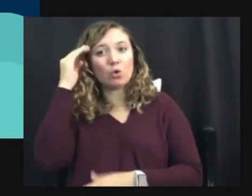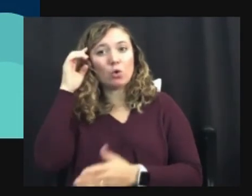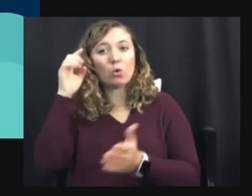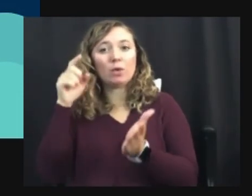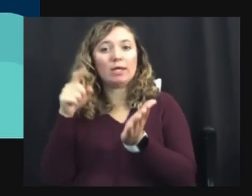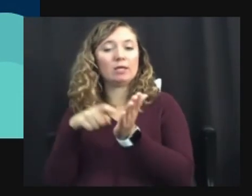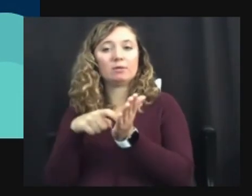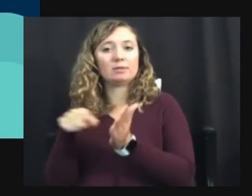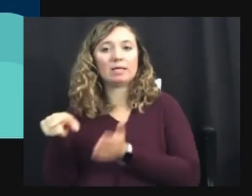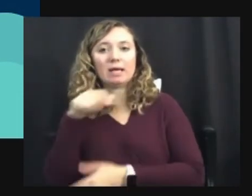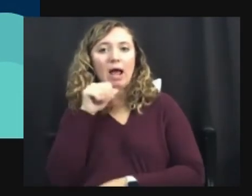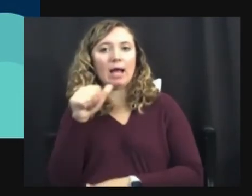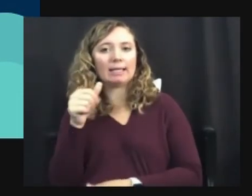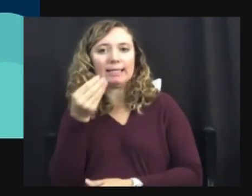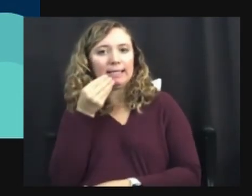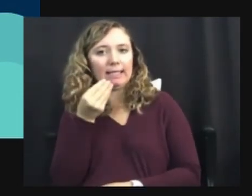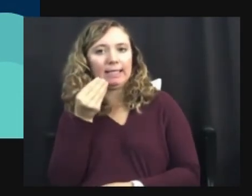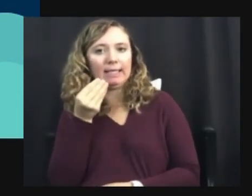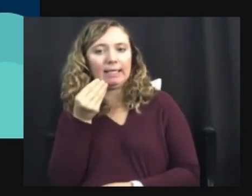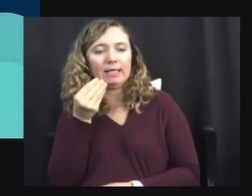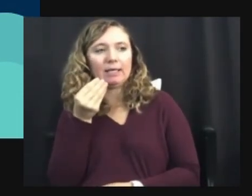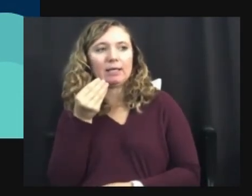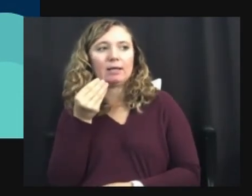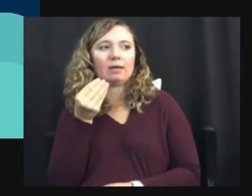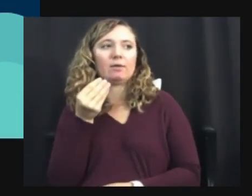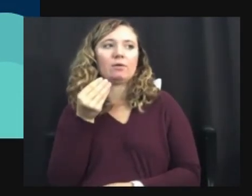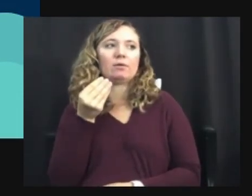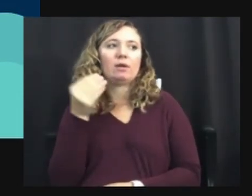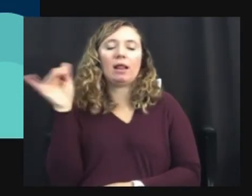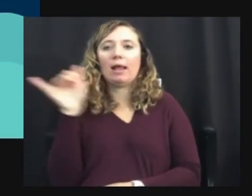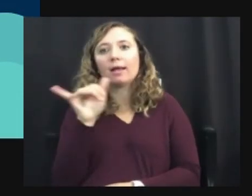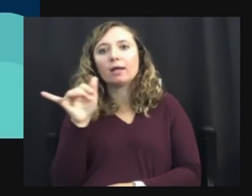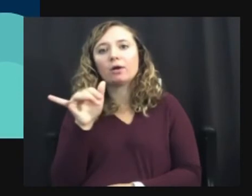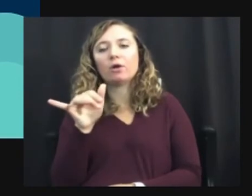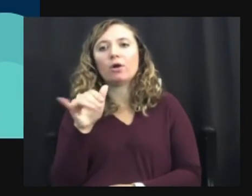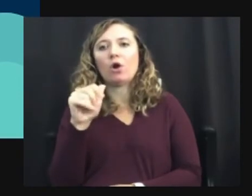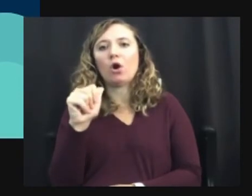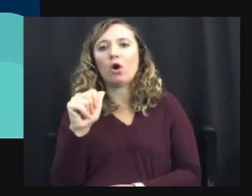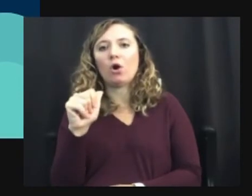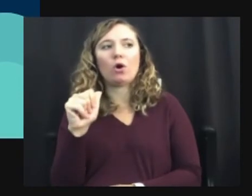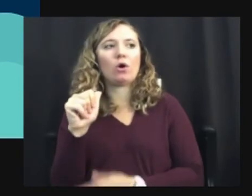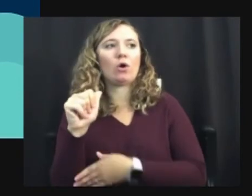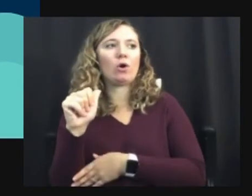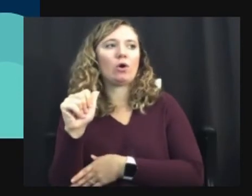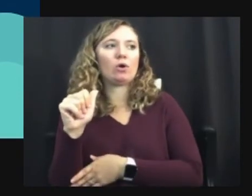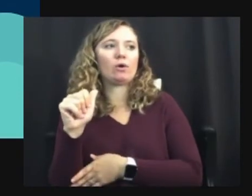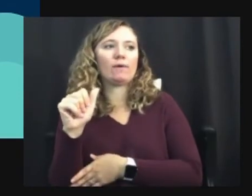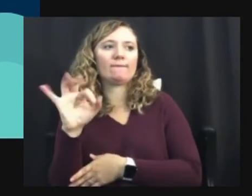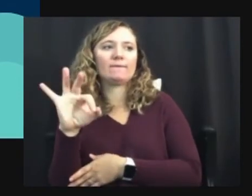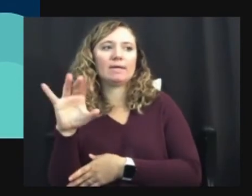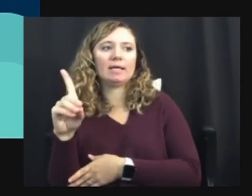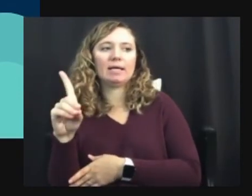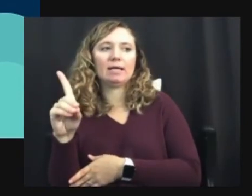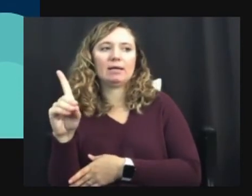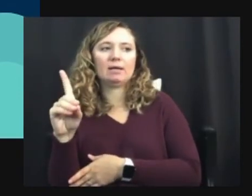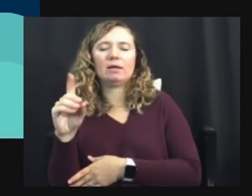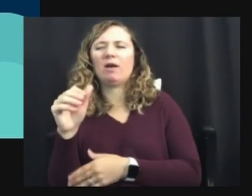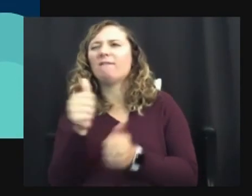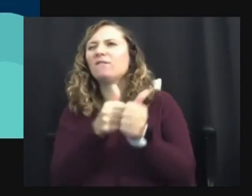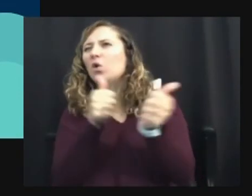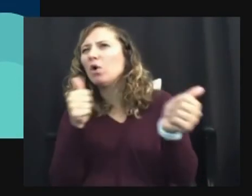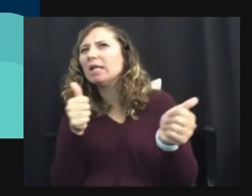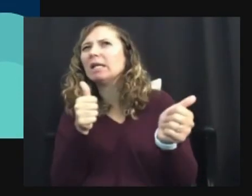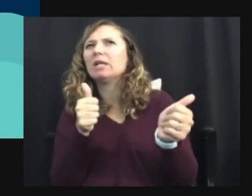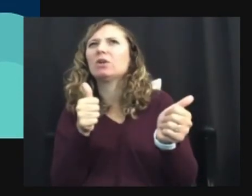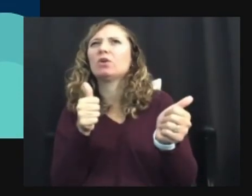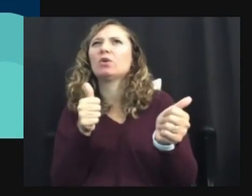limited diet, or something called ARFID. Oh gosh, I can't remember what it stands for. Avoidant